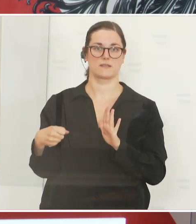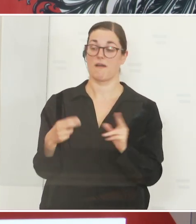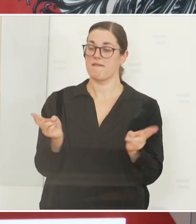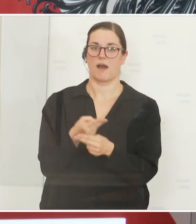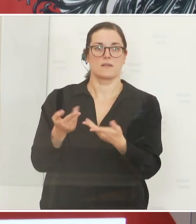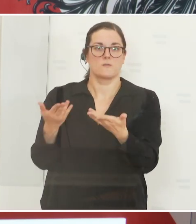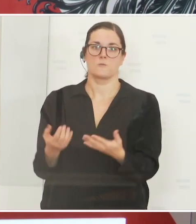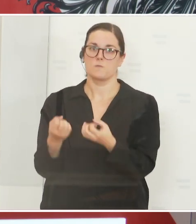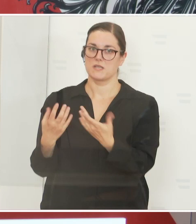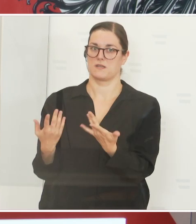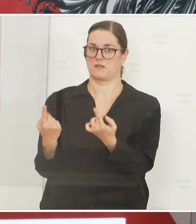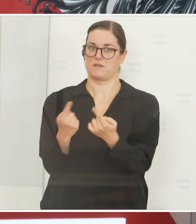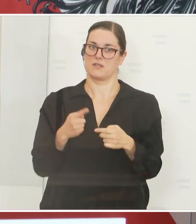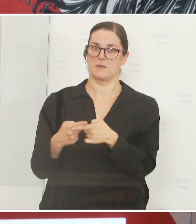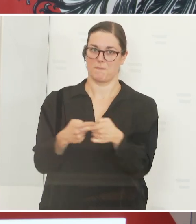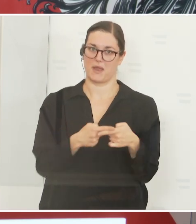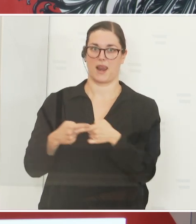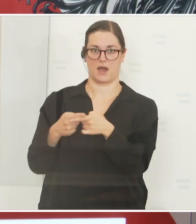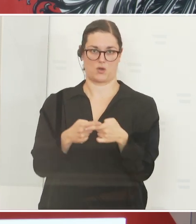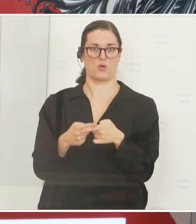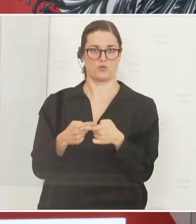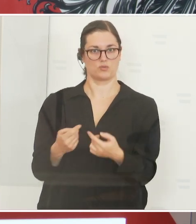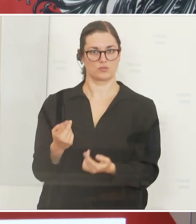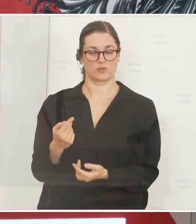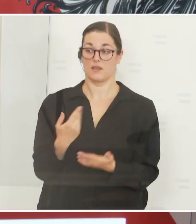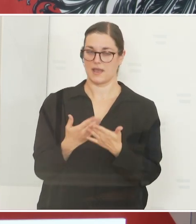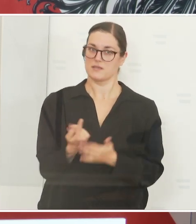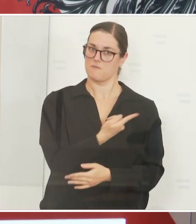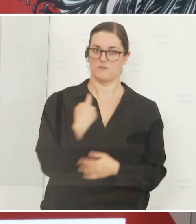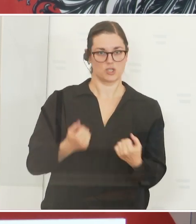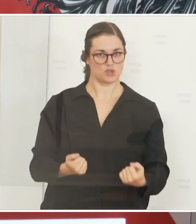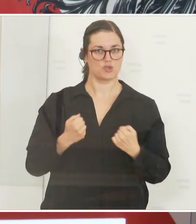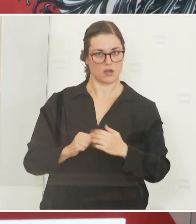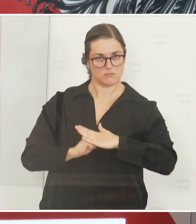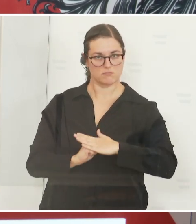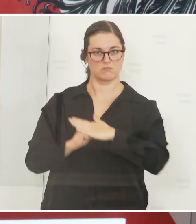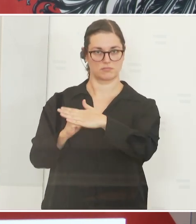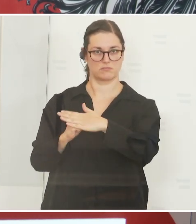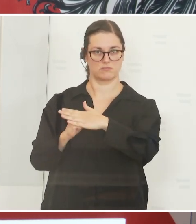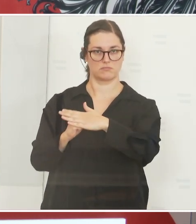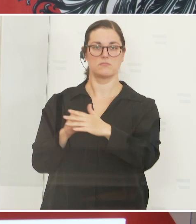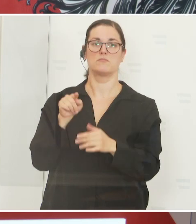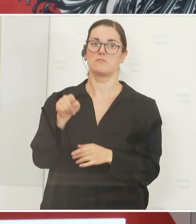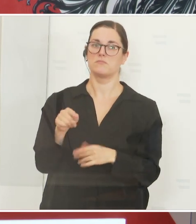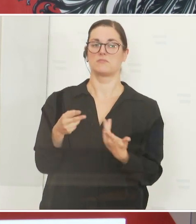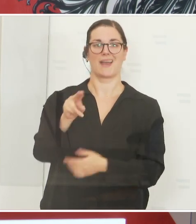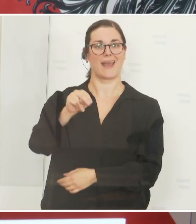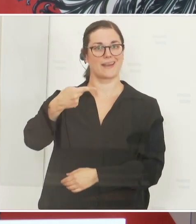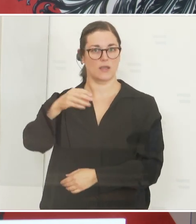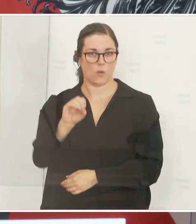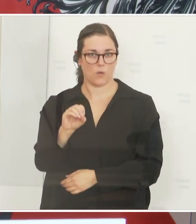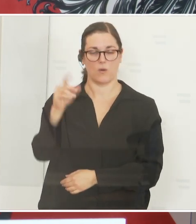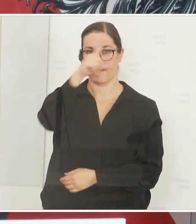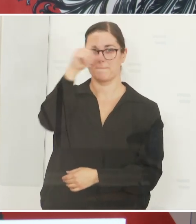the situation in Belarus. In this context, we strongly support the ongoing efforts by NGOs and within the Human